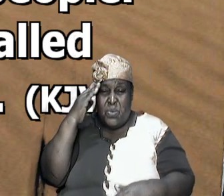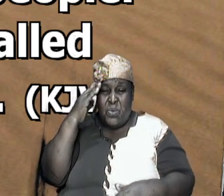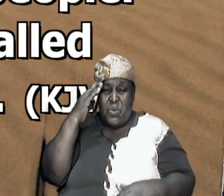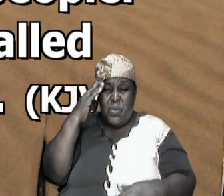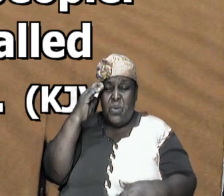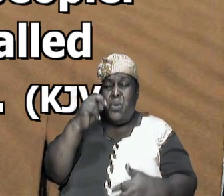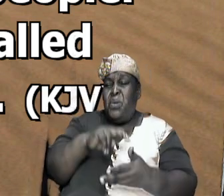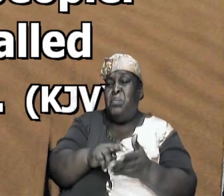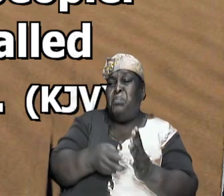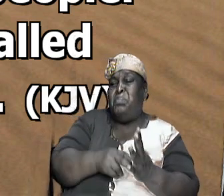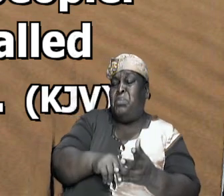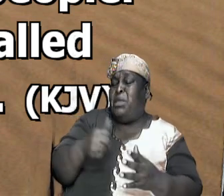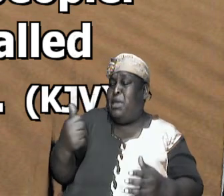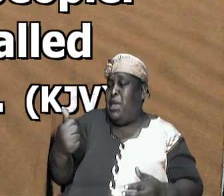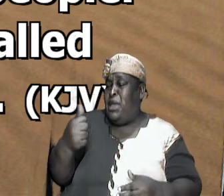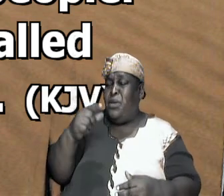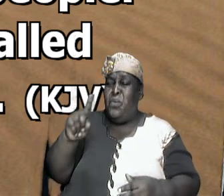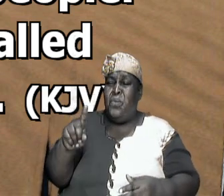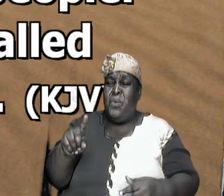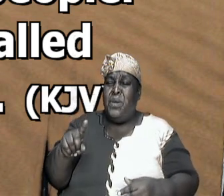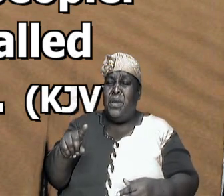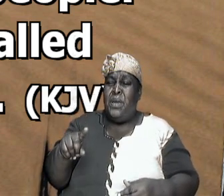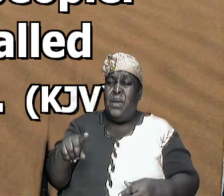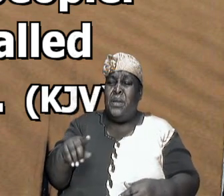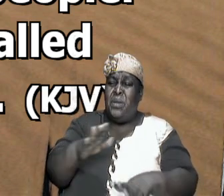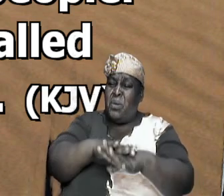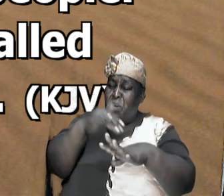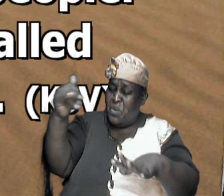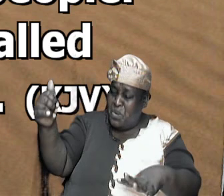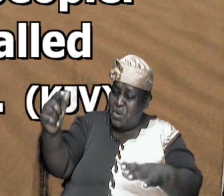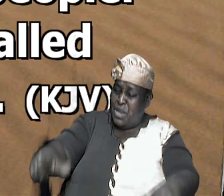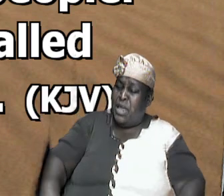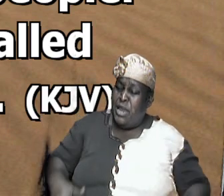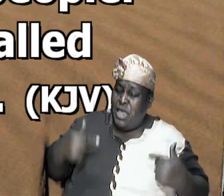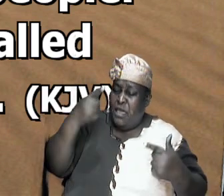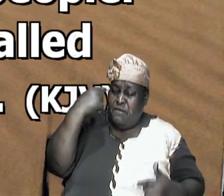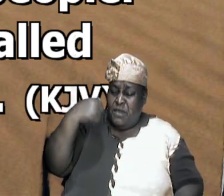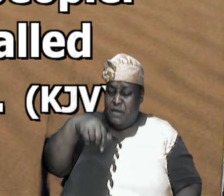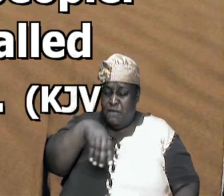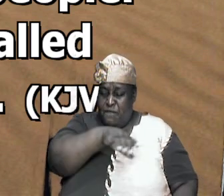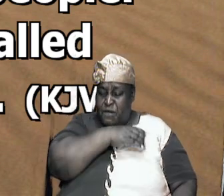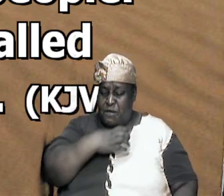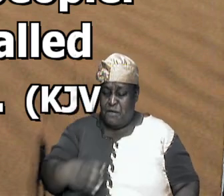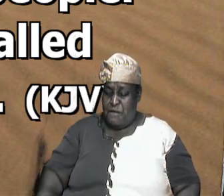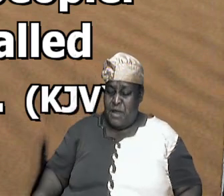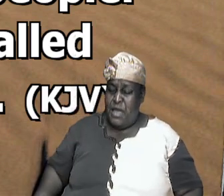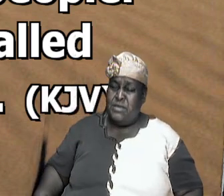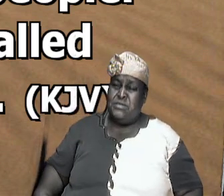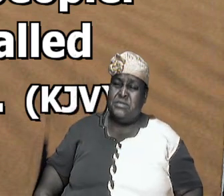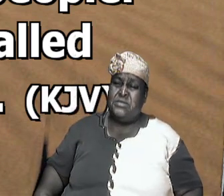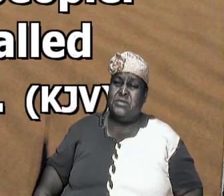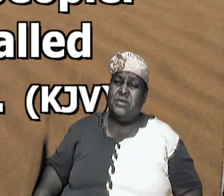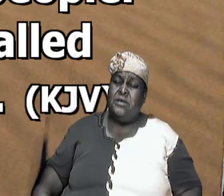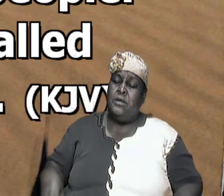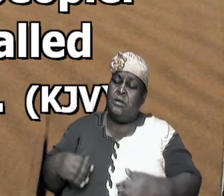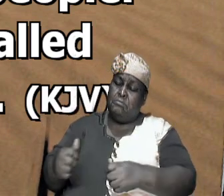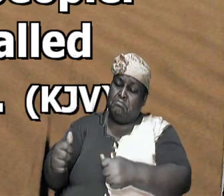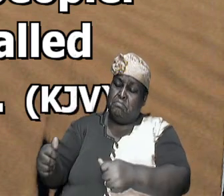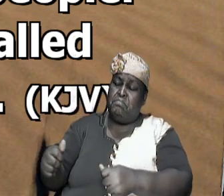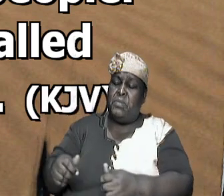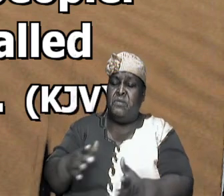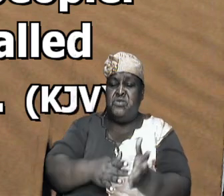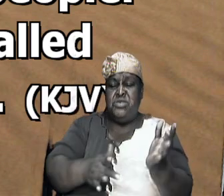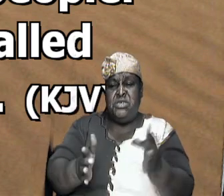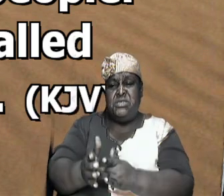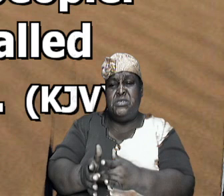represent anyone that calls on Christ, anyone that is now a Christian, is now a follower of Christ.